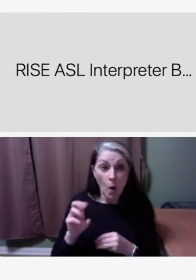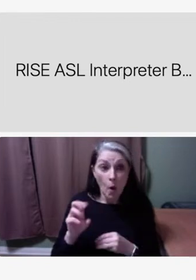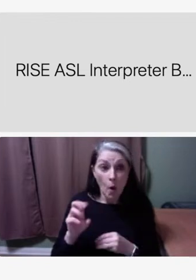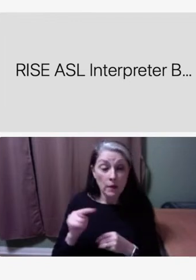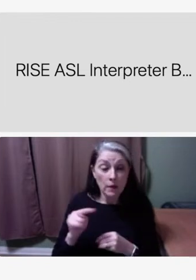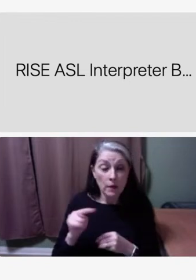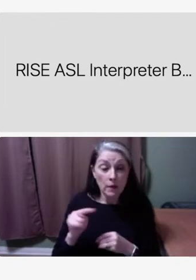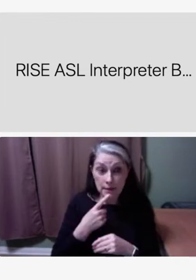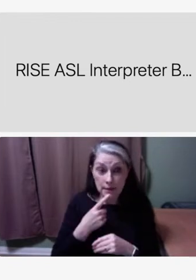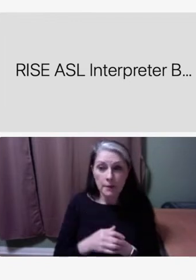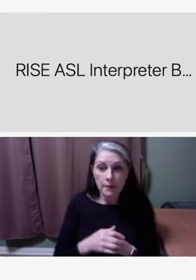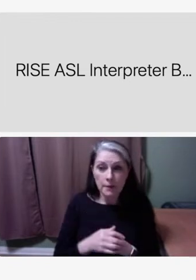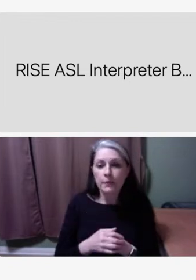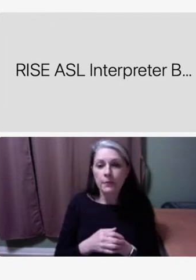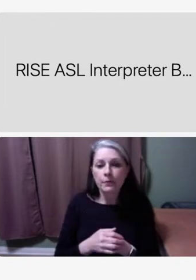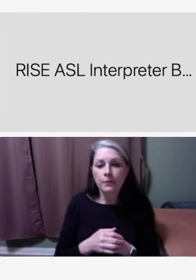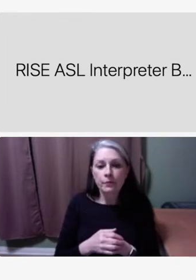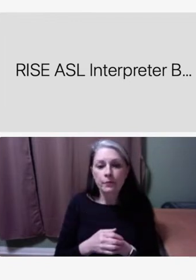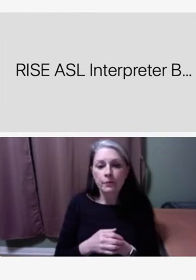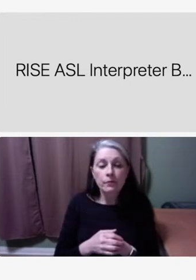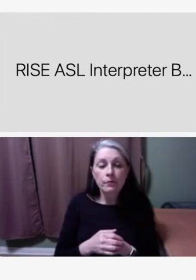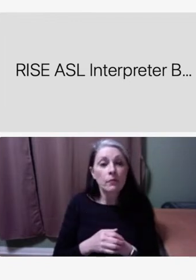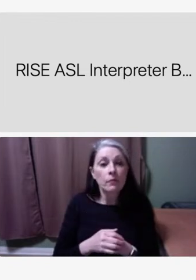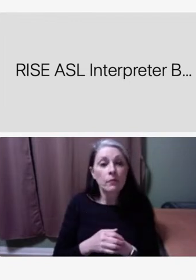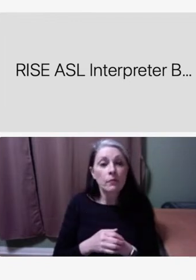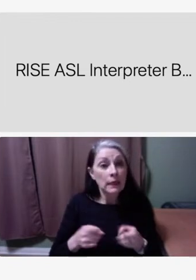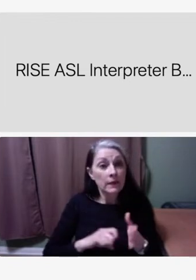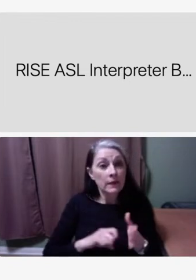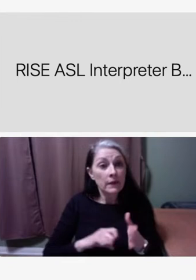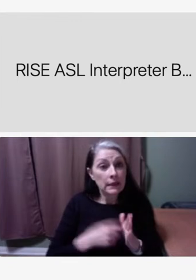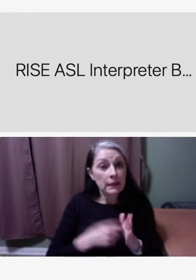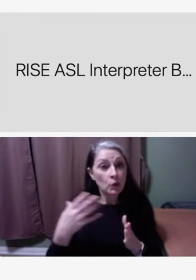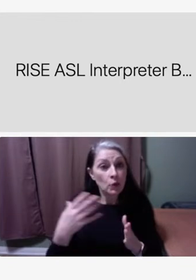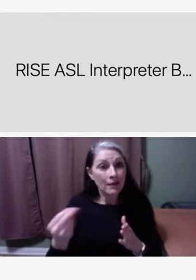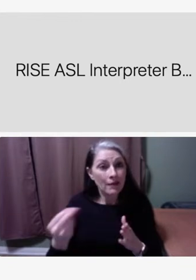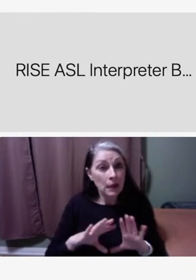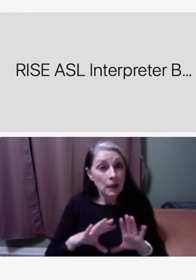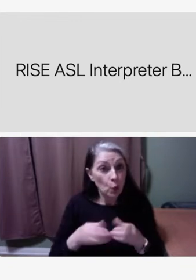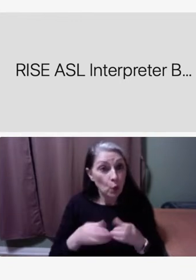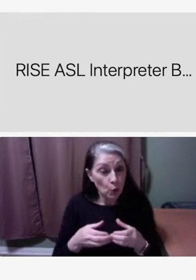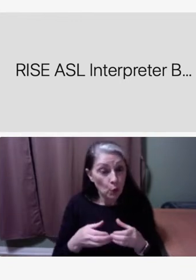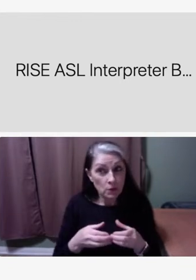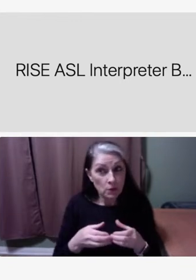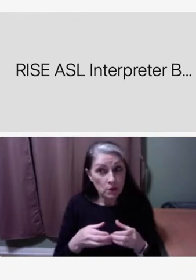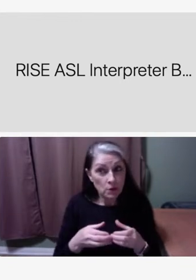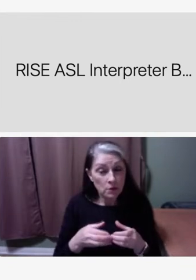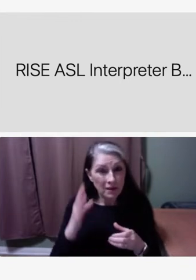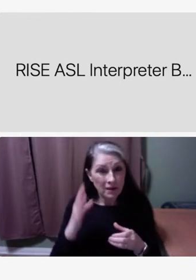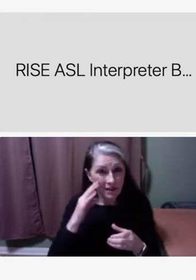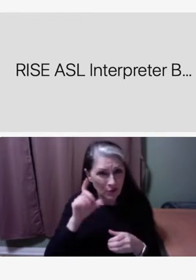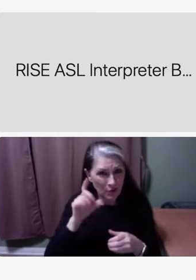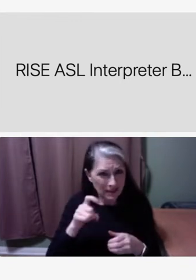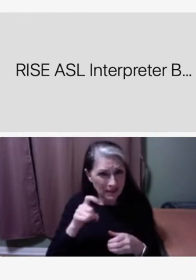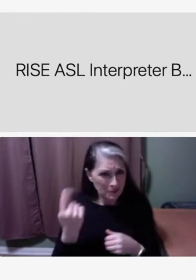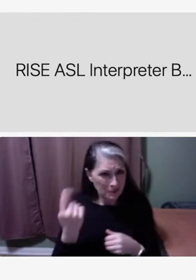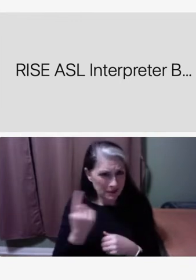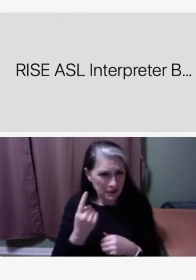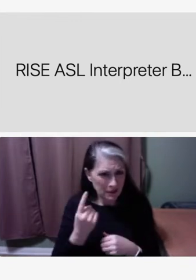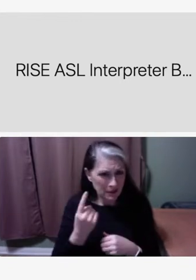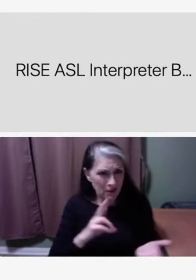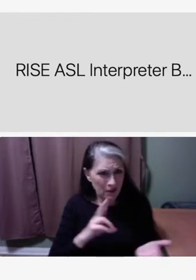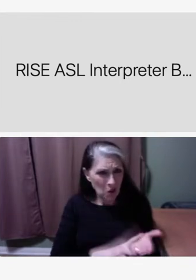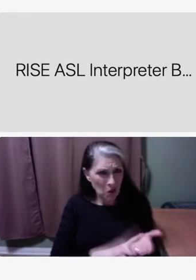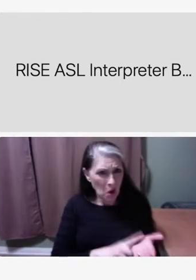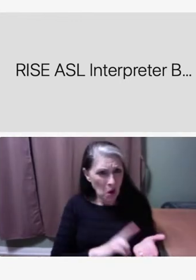when we do give keys to outside groups, you know, there needs to be something in the contract stating that if they